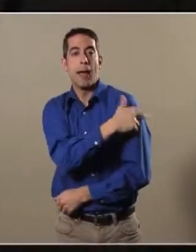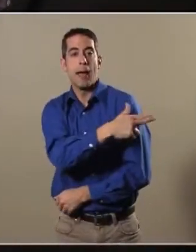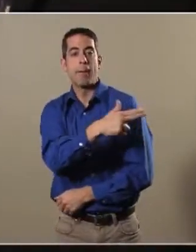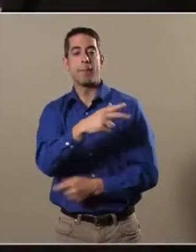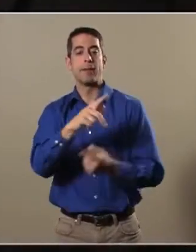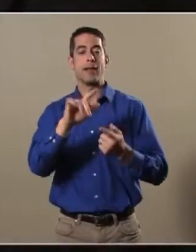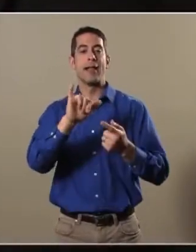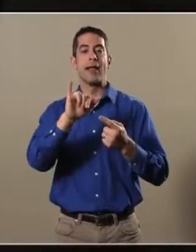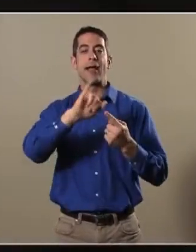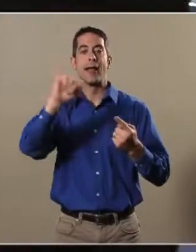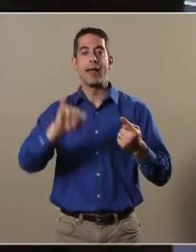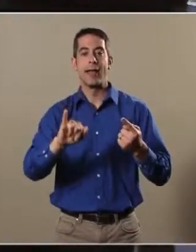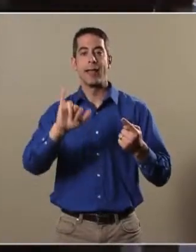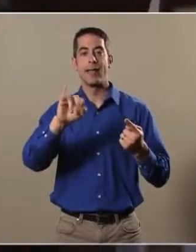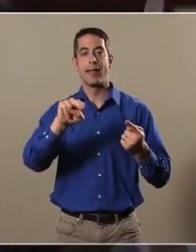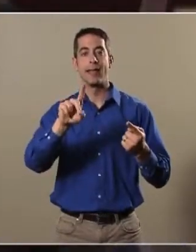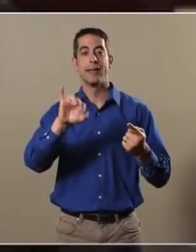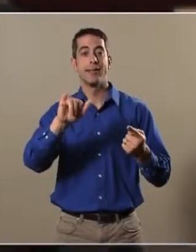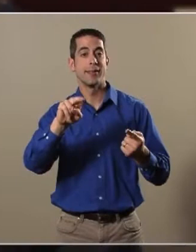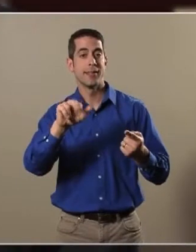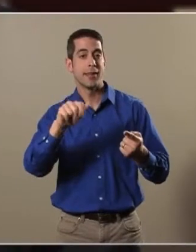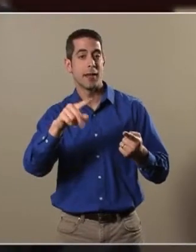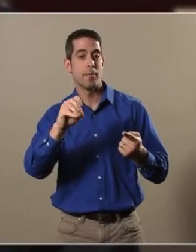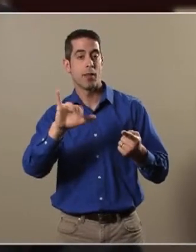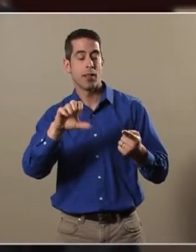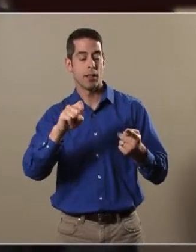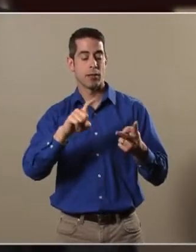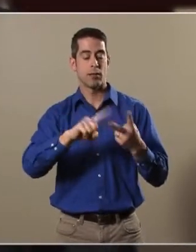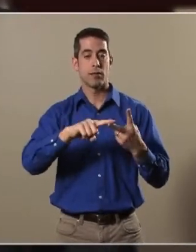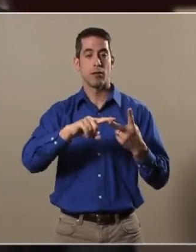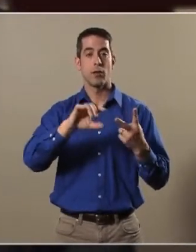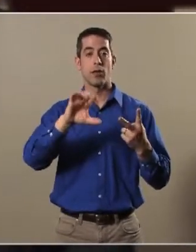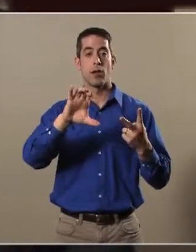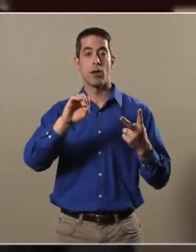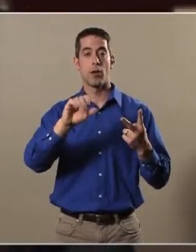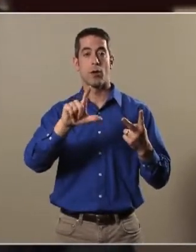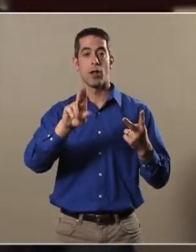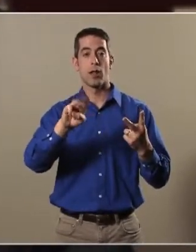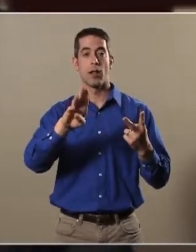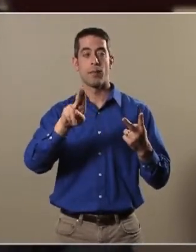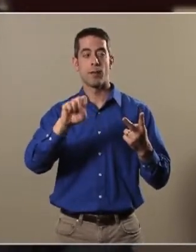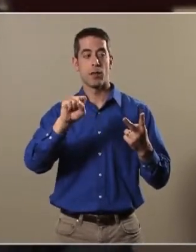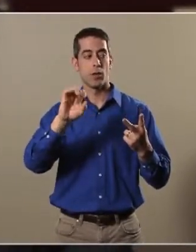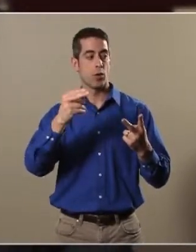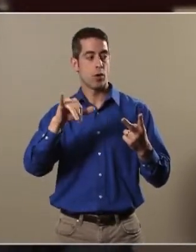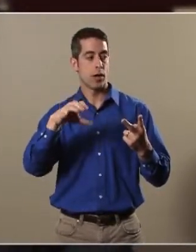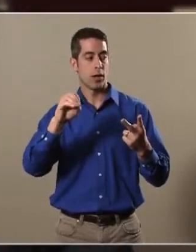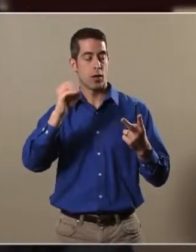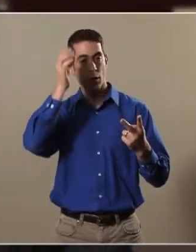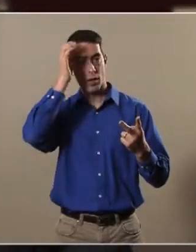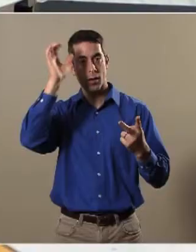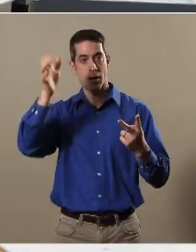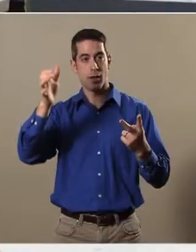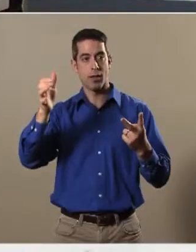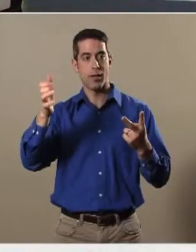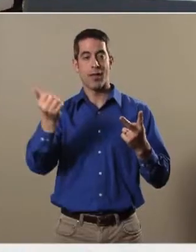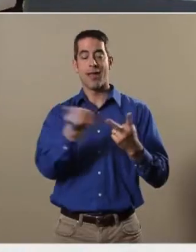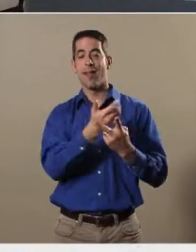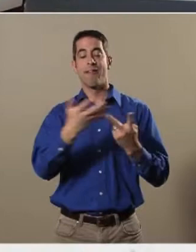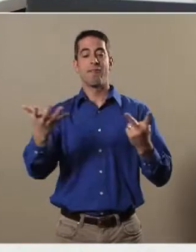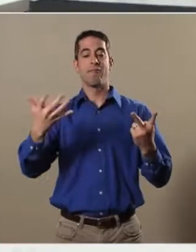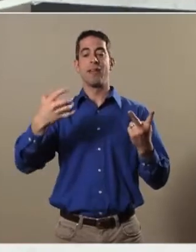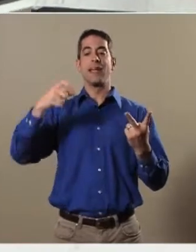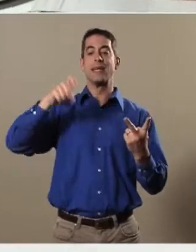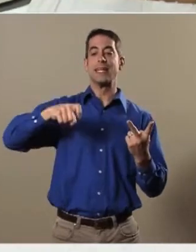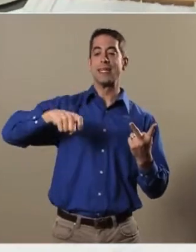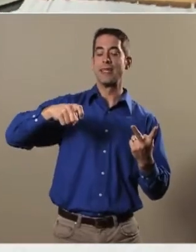Ohio for dog training. Just anything that they need, I'll try to provide if I can.